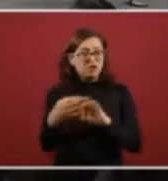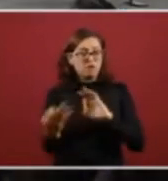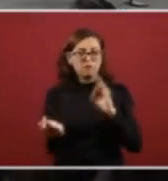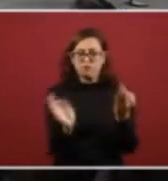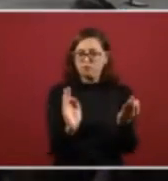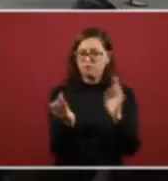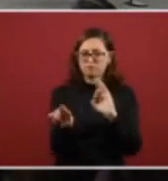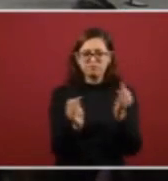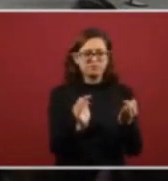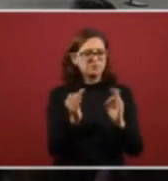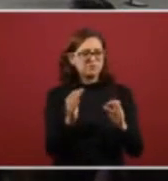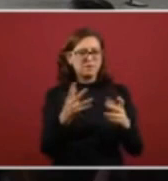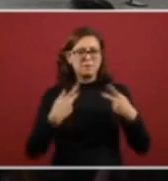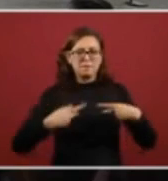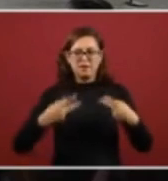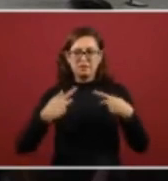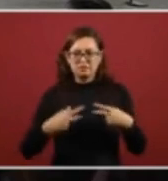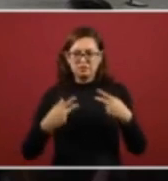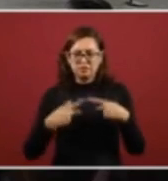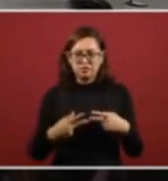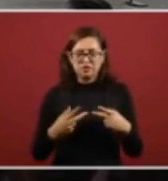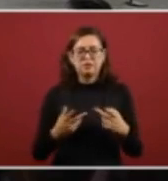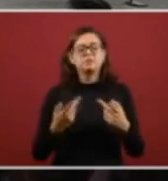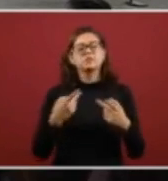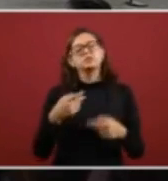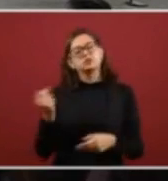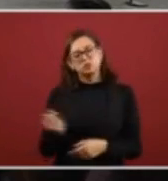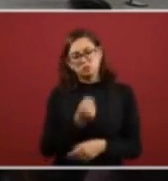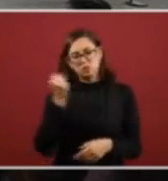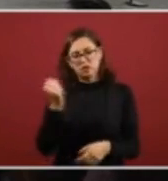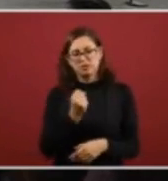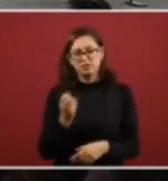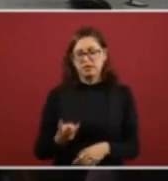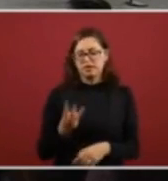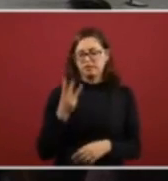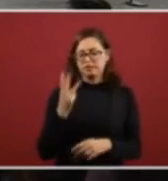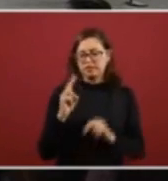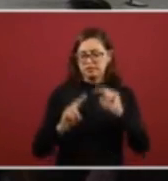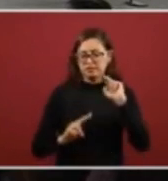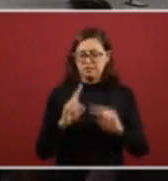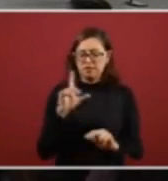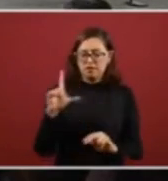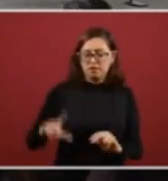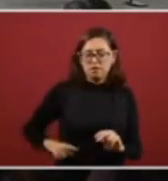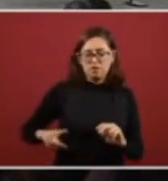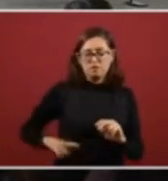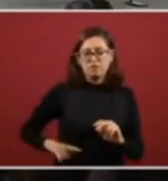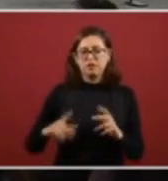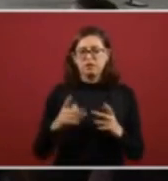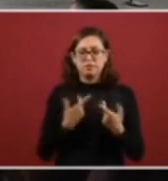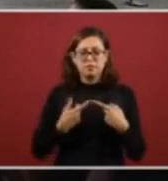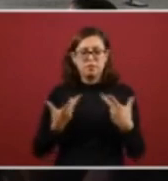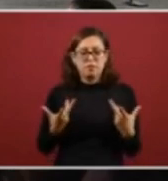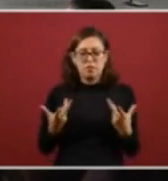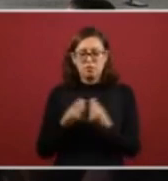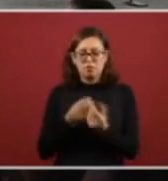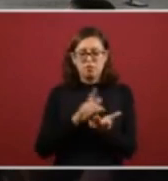neighborhoods, and with the collaboration of the government and the collaboration of